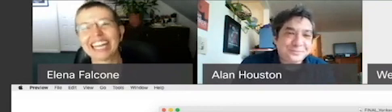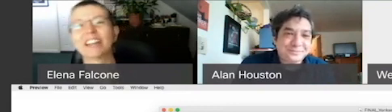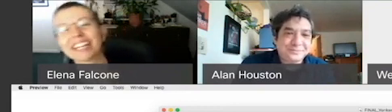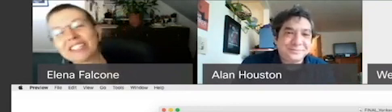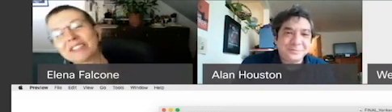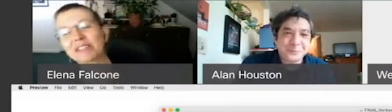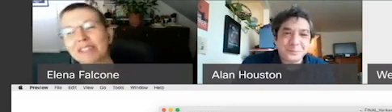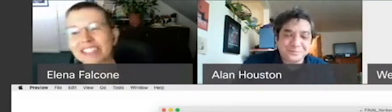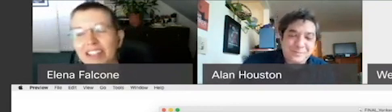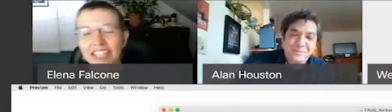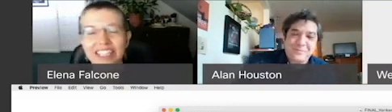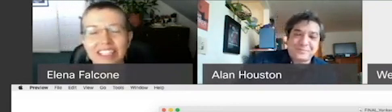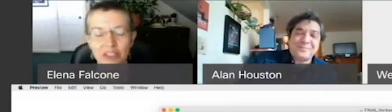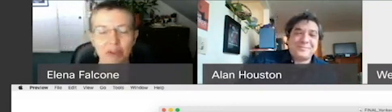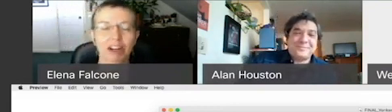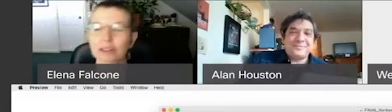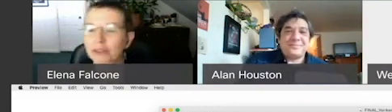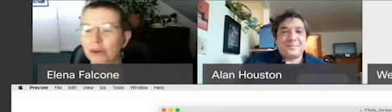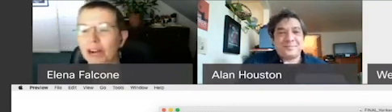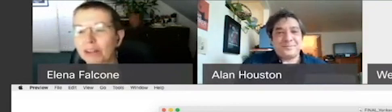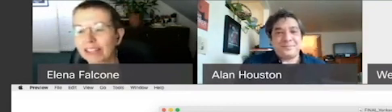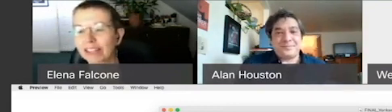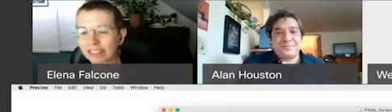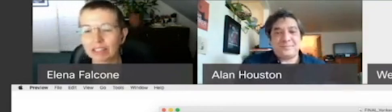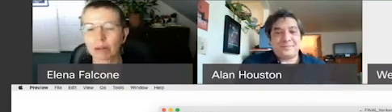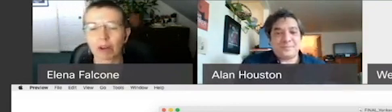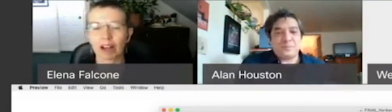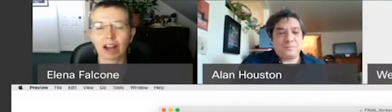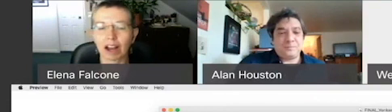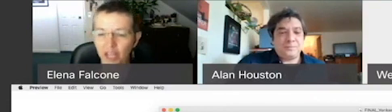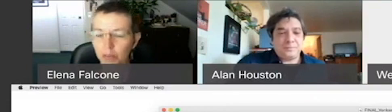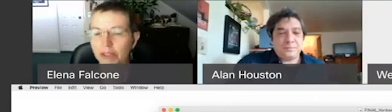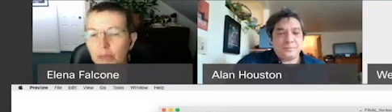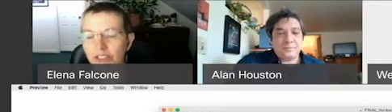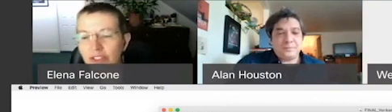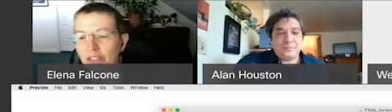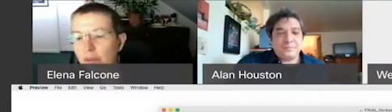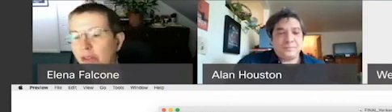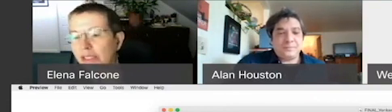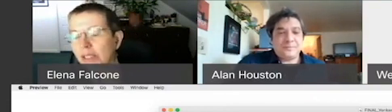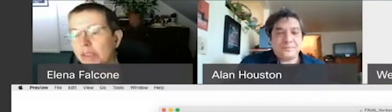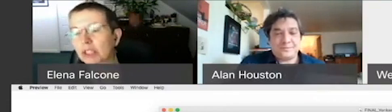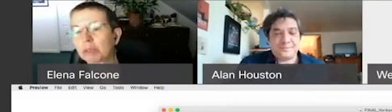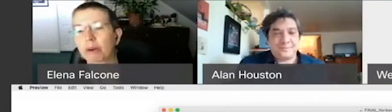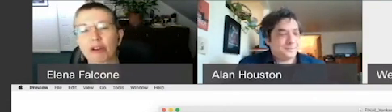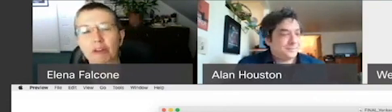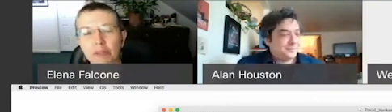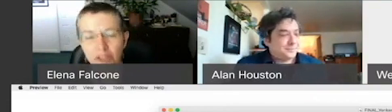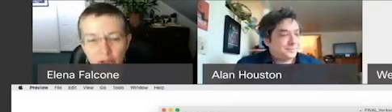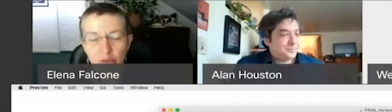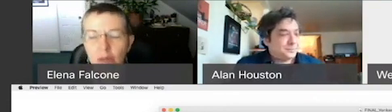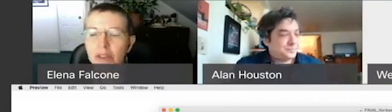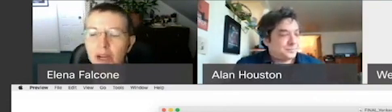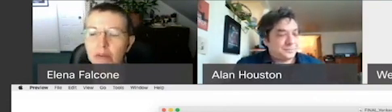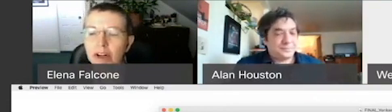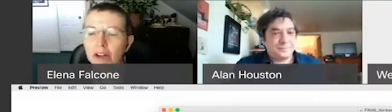so much, Alan. And I just want to underscore how excited I am and Westchester Library System is to be partnering with the Yonkers Public Library